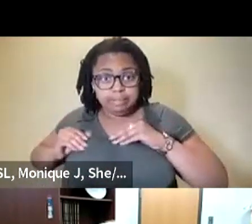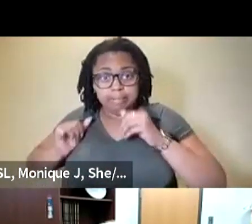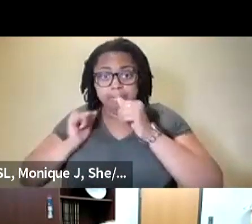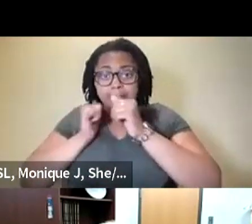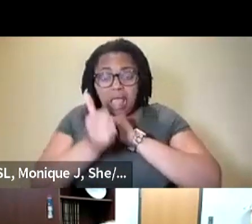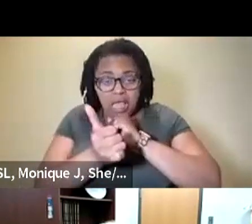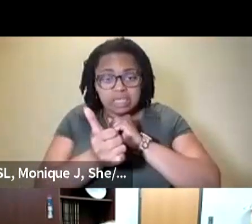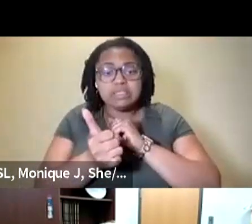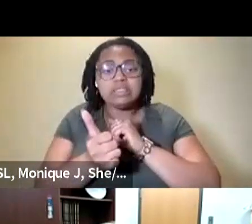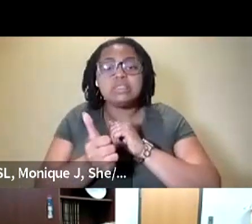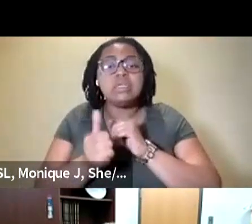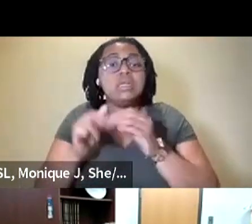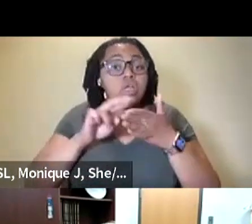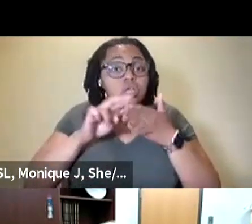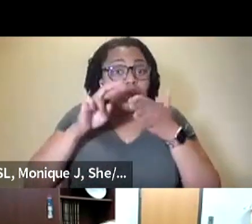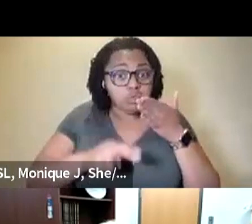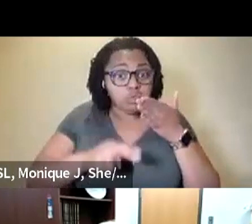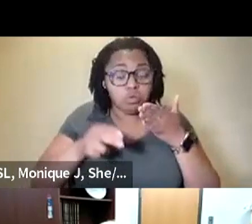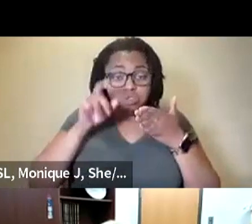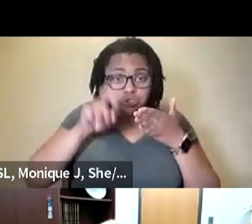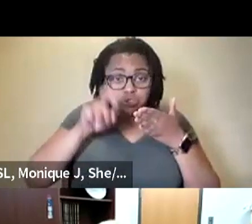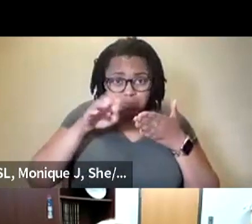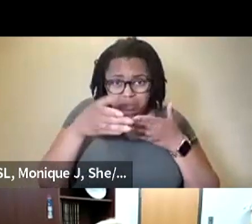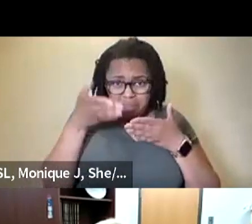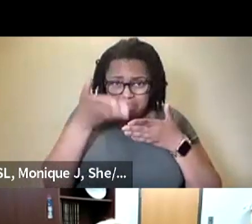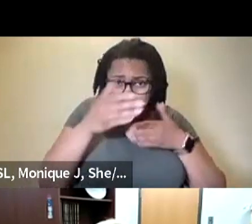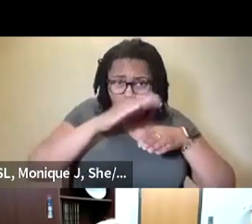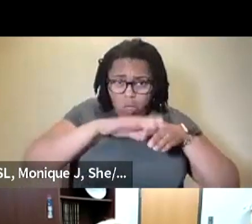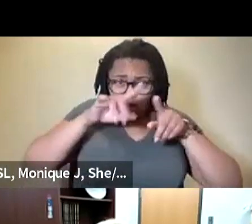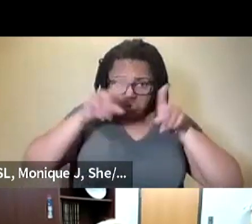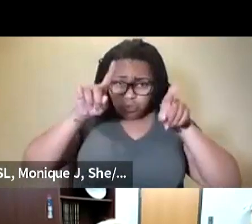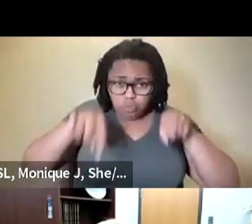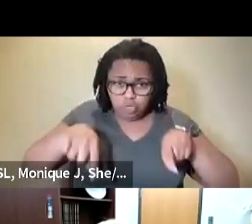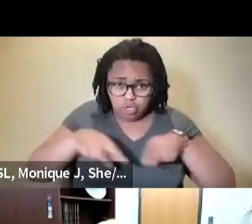And the results should be on screen.